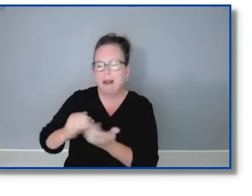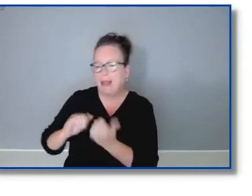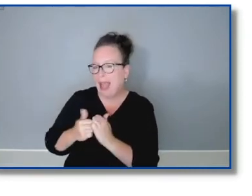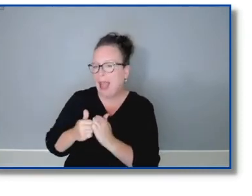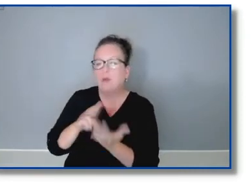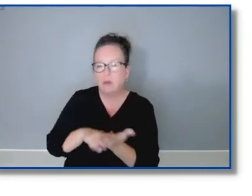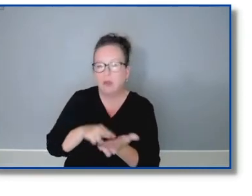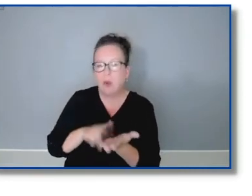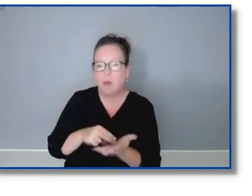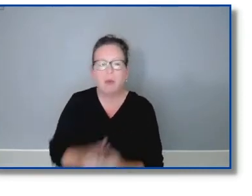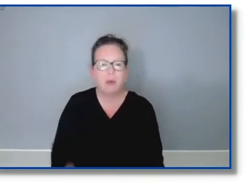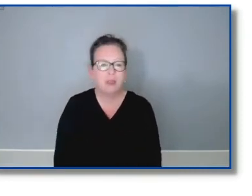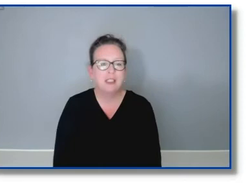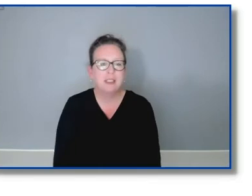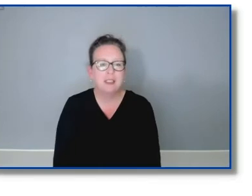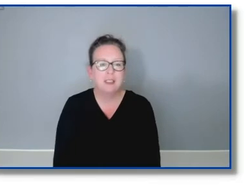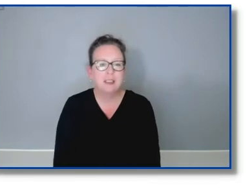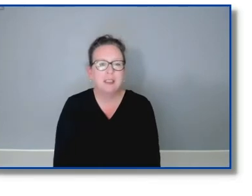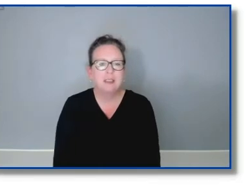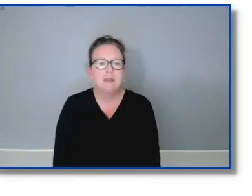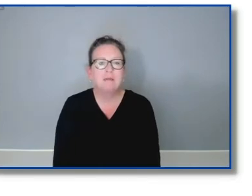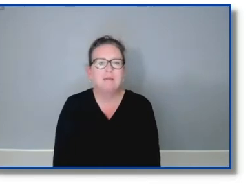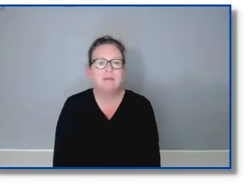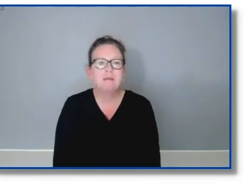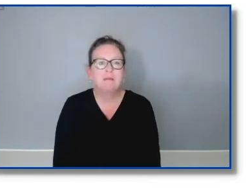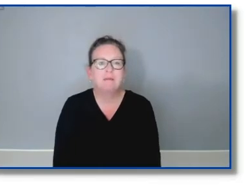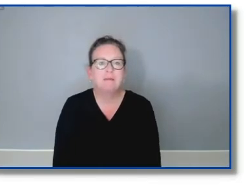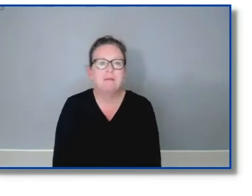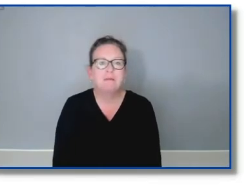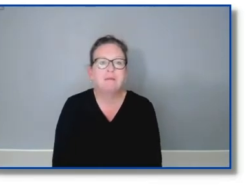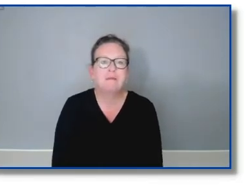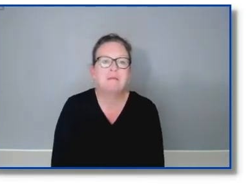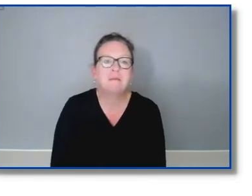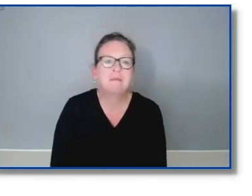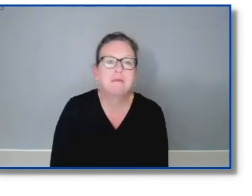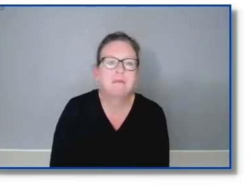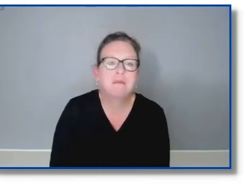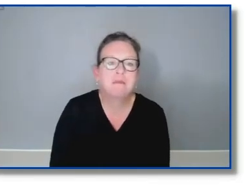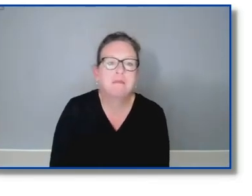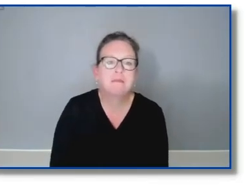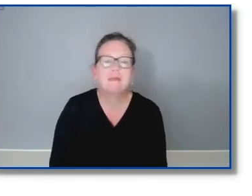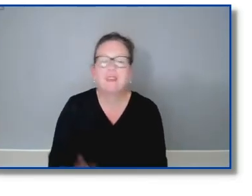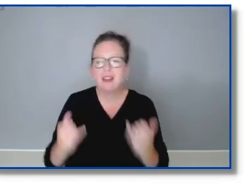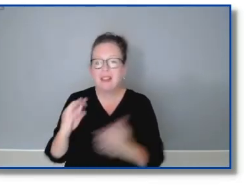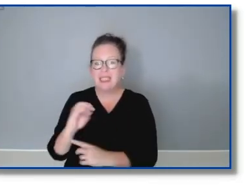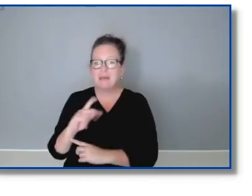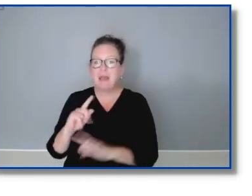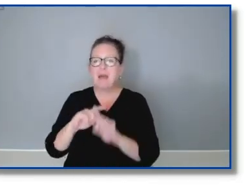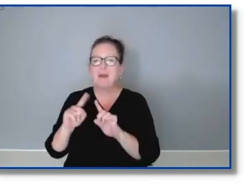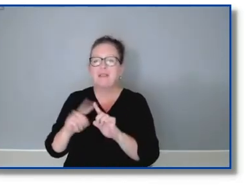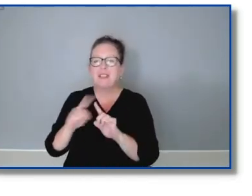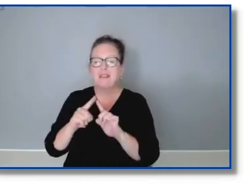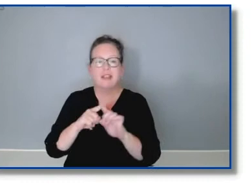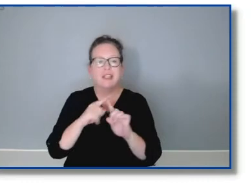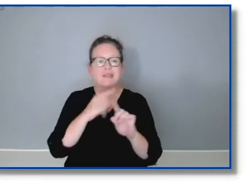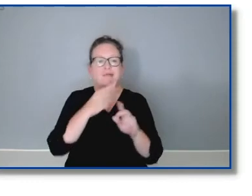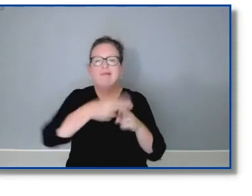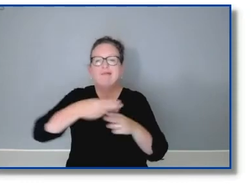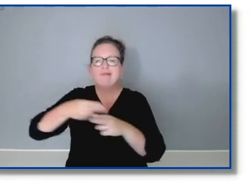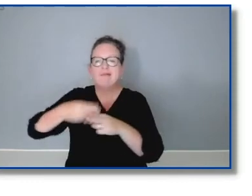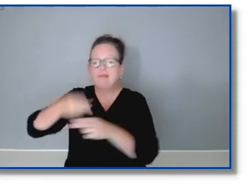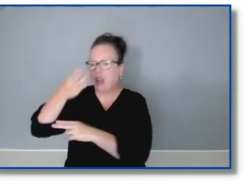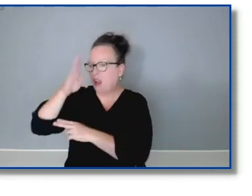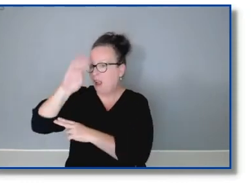This is the most recent project, Map of Accidental Gods, when I'm looking at people unwittingly turned divine. It's a collaboration